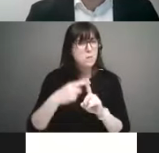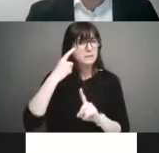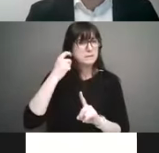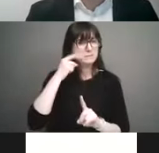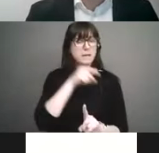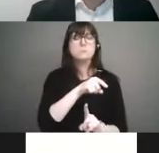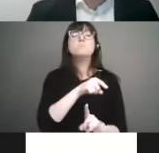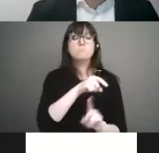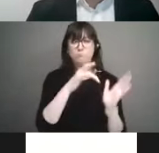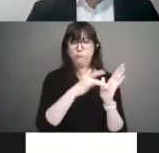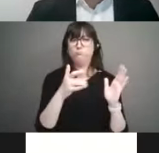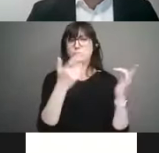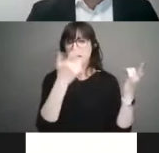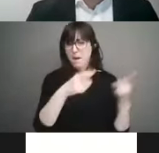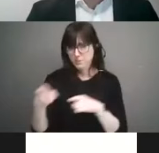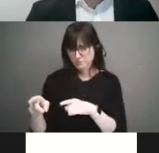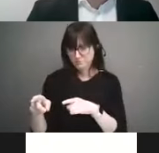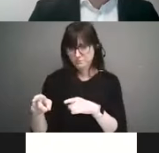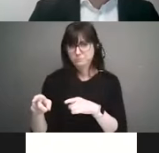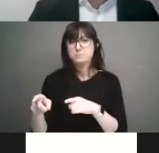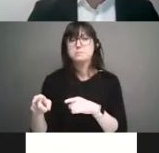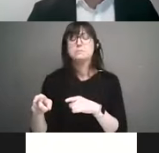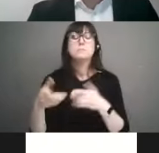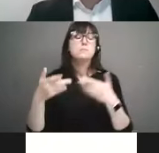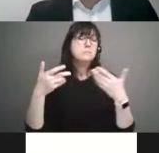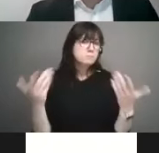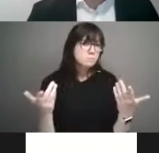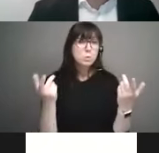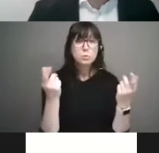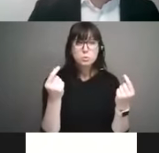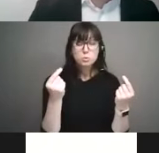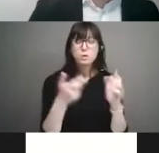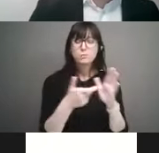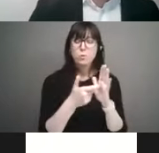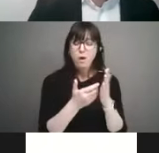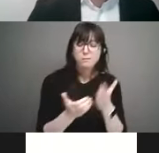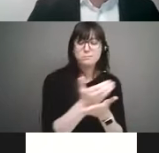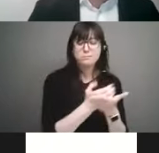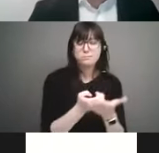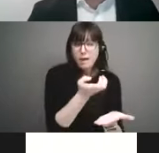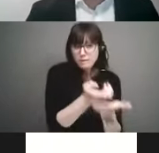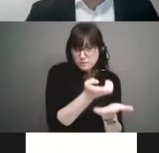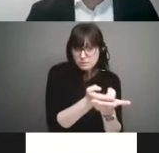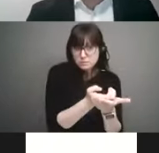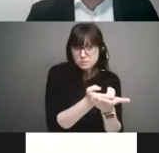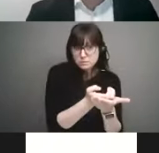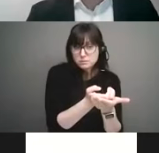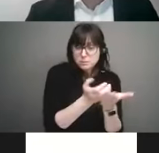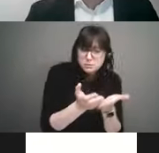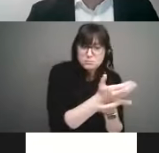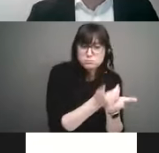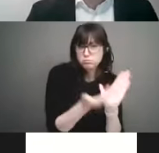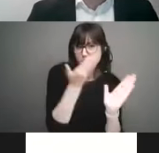abuse has took place. Obviously, the evidence that you'll need to prove that these things happen